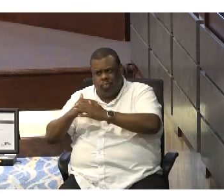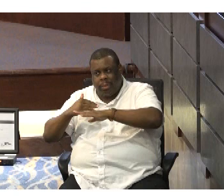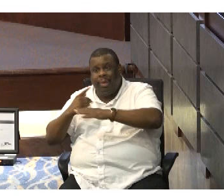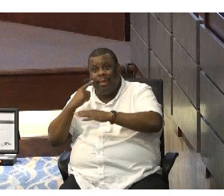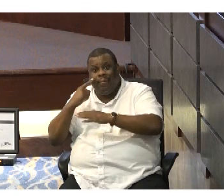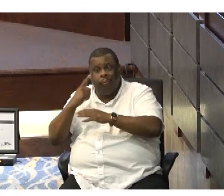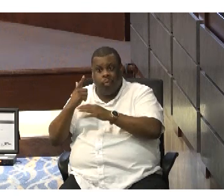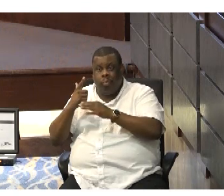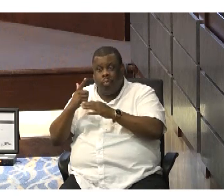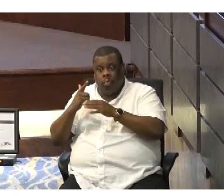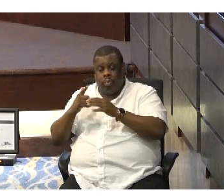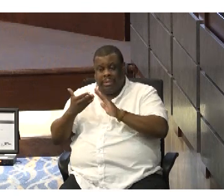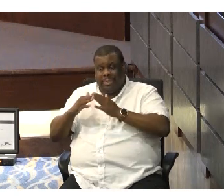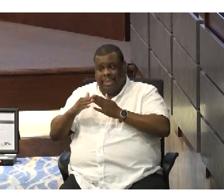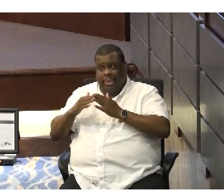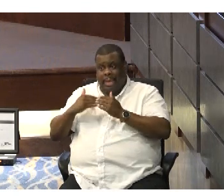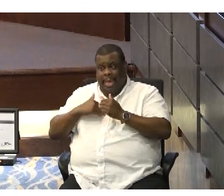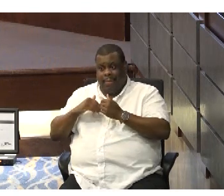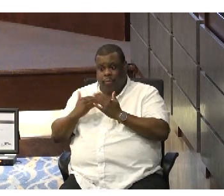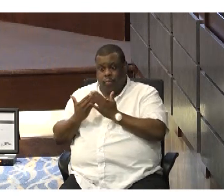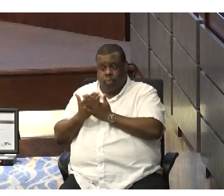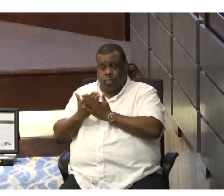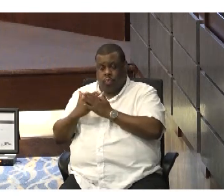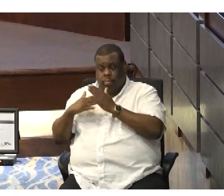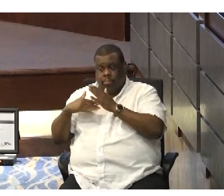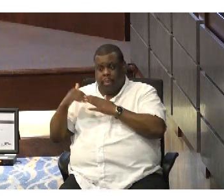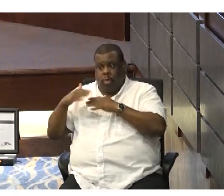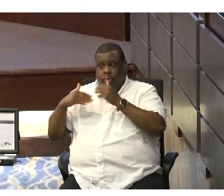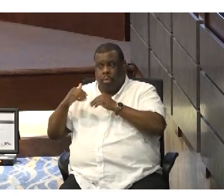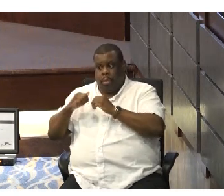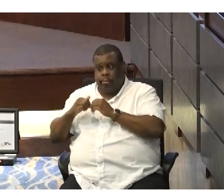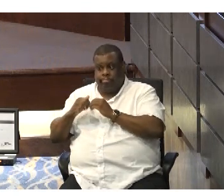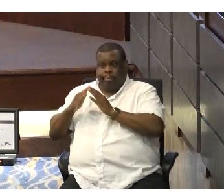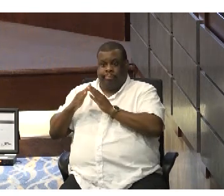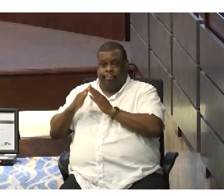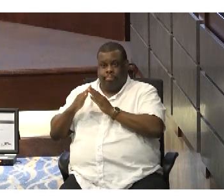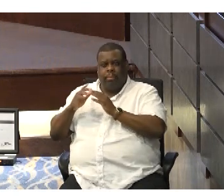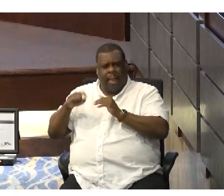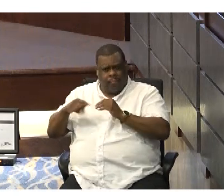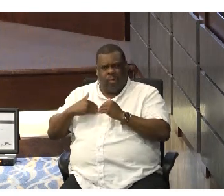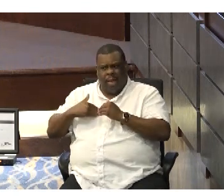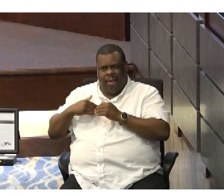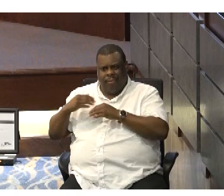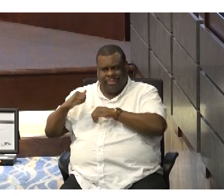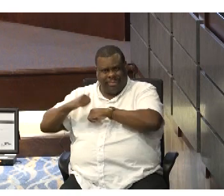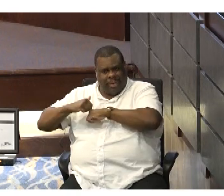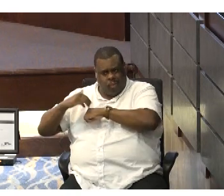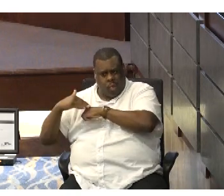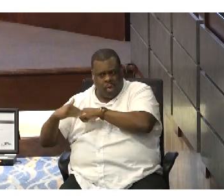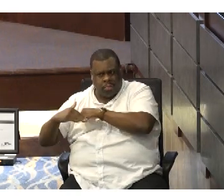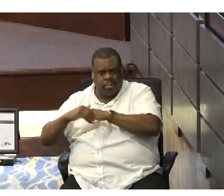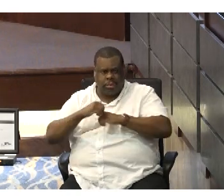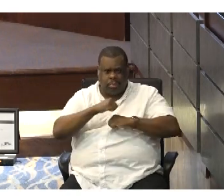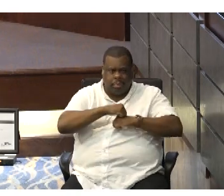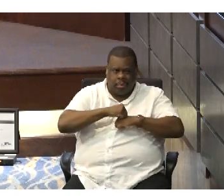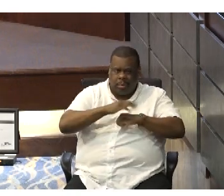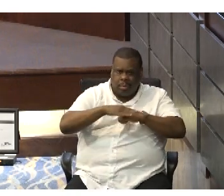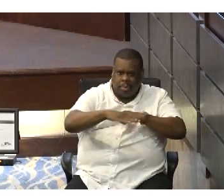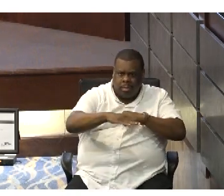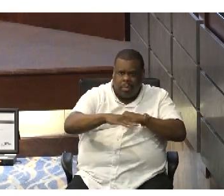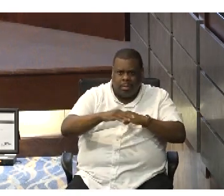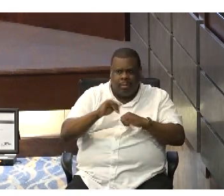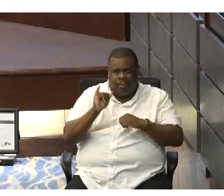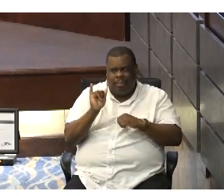lot inside the city. Yeah, no, trust me, I know. My mom had cats because when she built the house, she had to build a sidewalk that didn't go